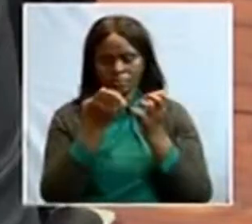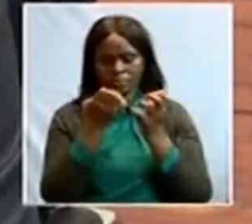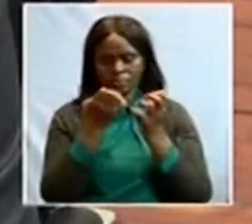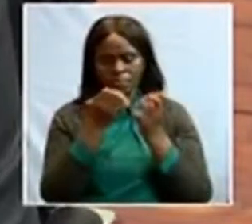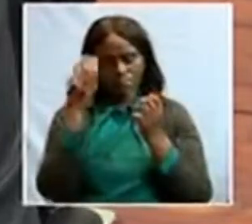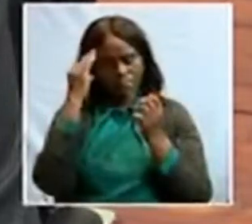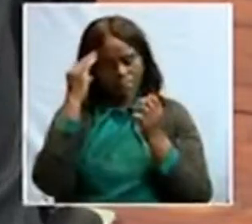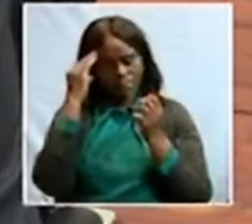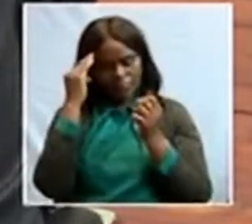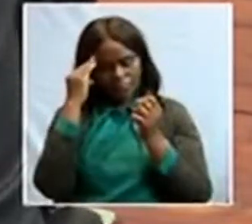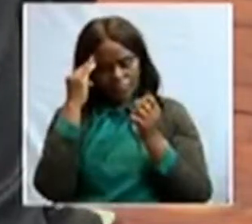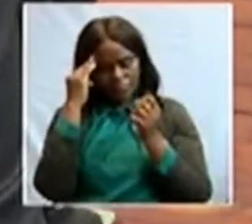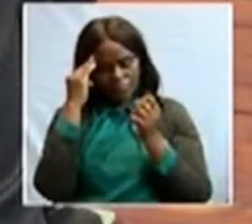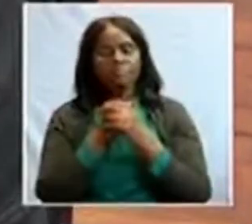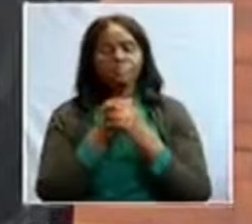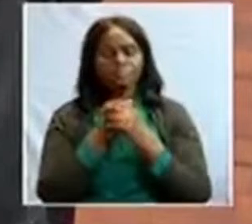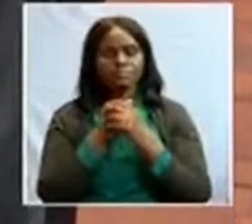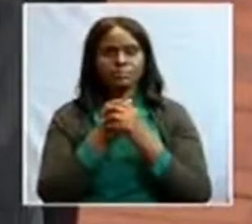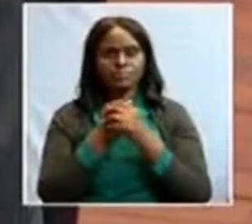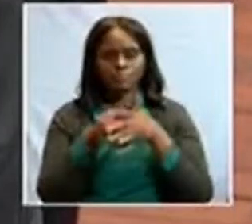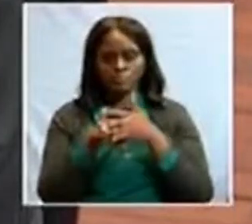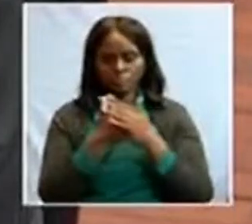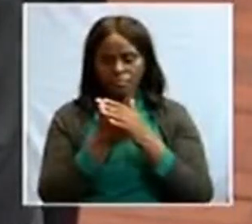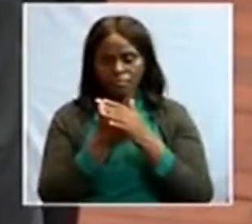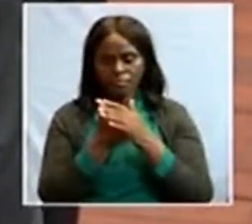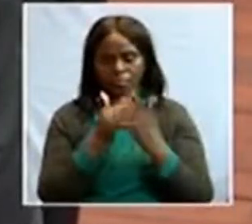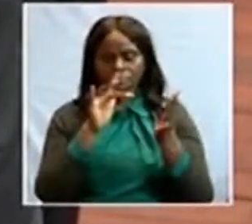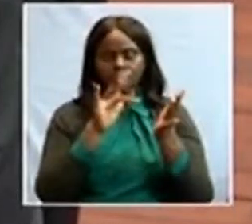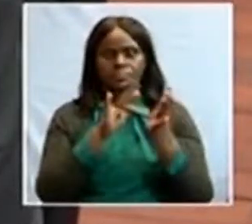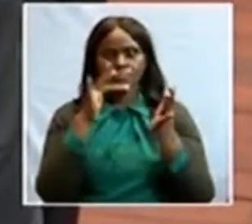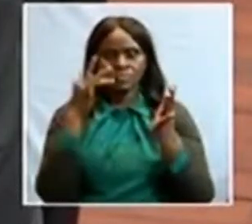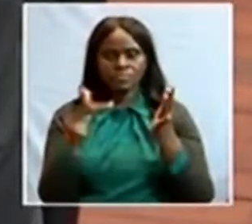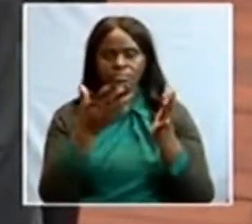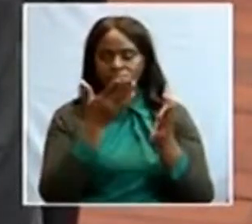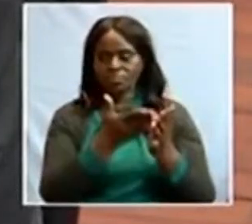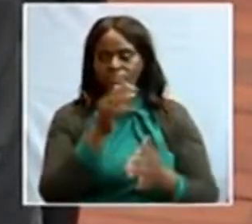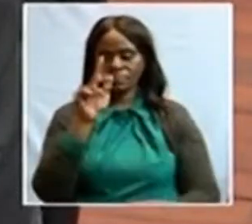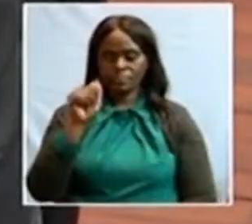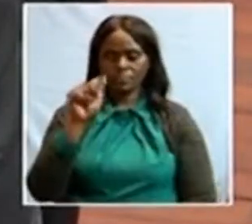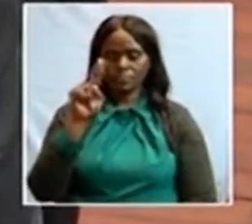Find out how expensive are these tunics that